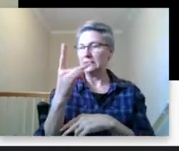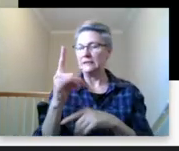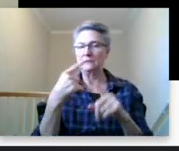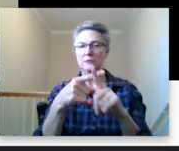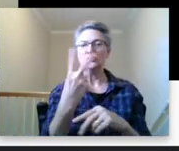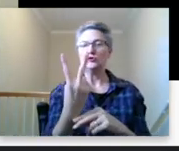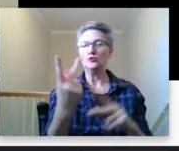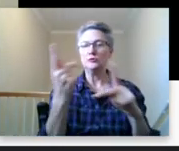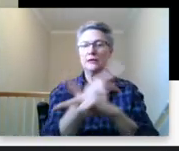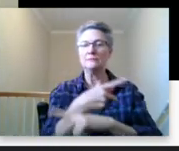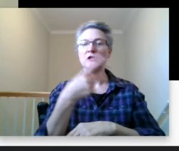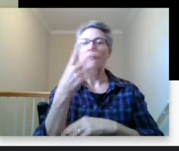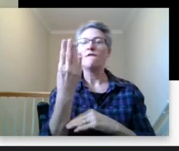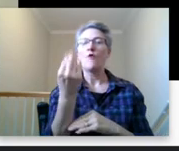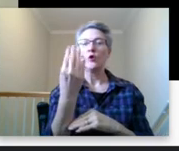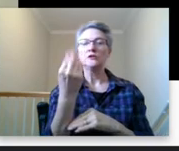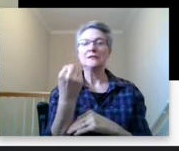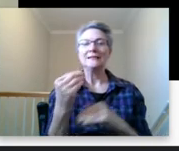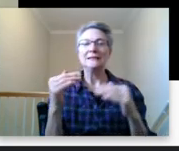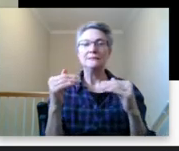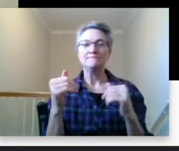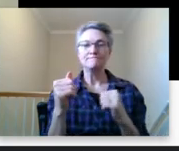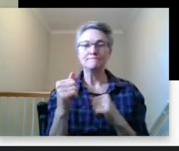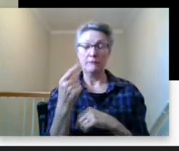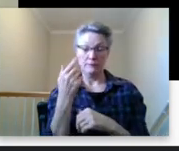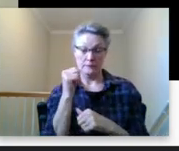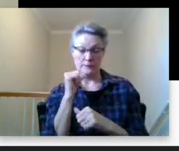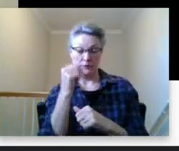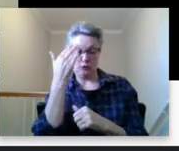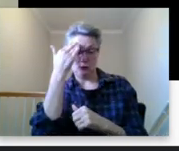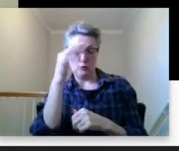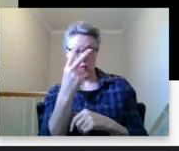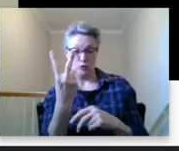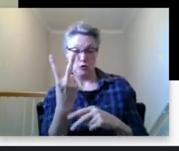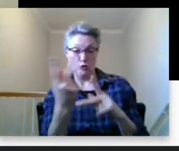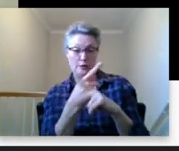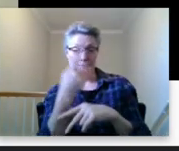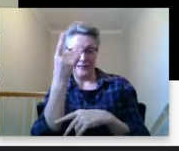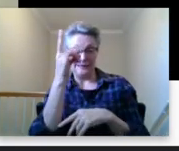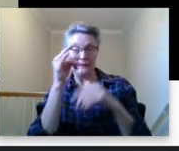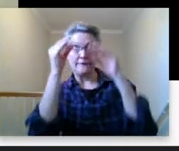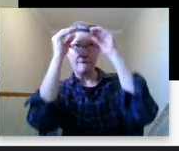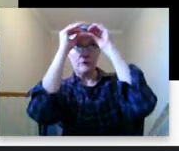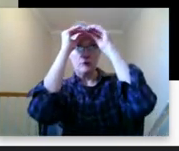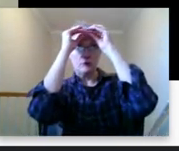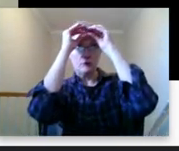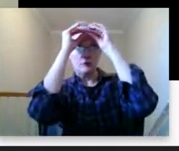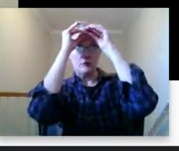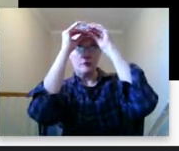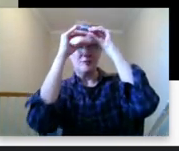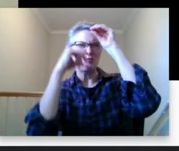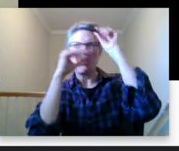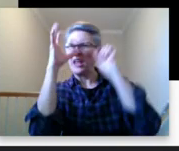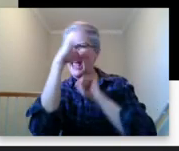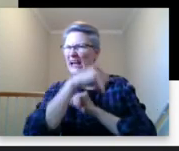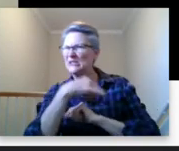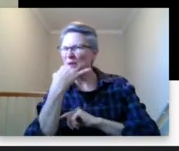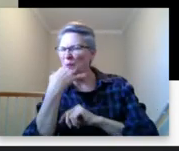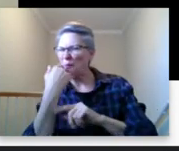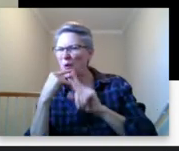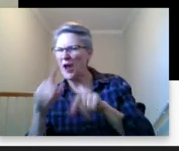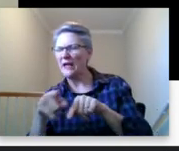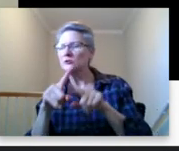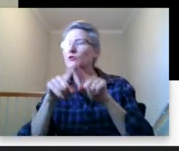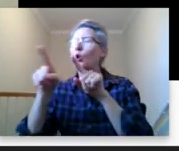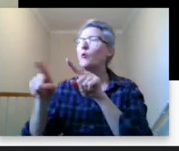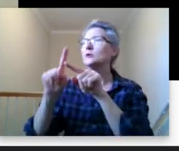14. If you're not sure of 2 times 18 in your head, don't try to guess and get the wrong answer. Go off to the side